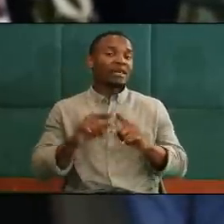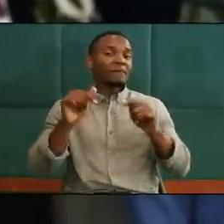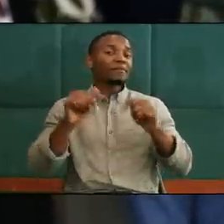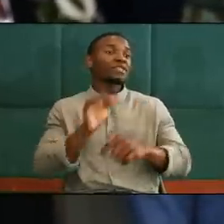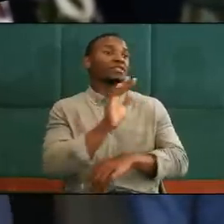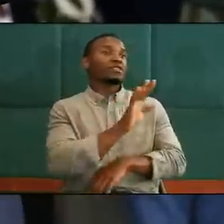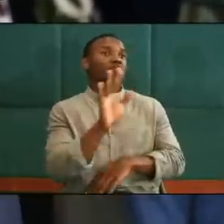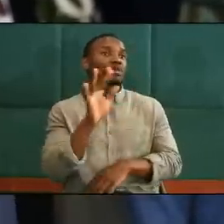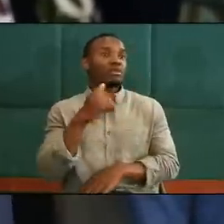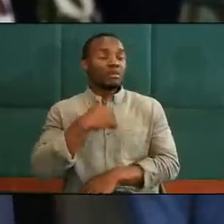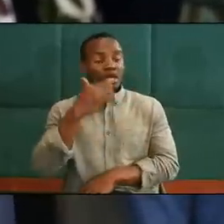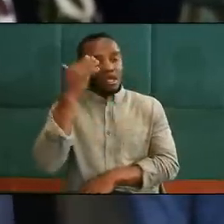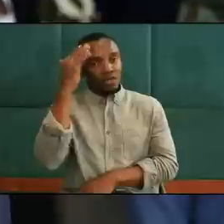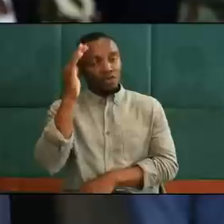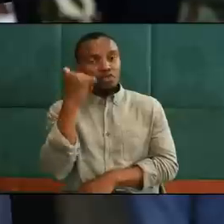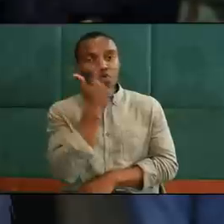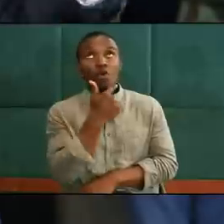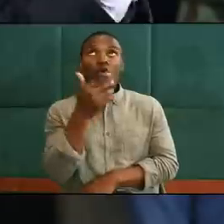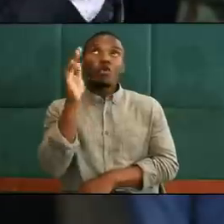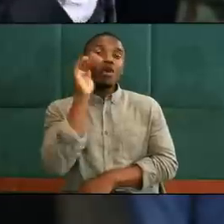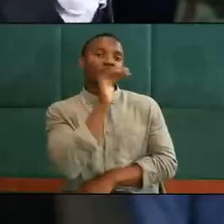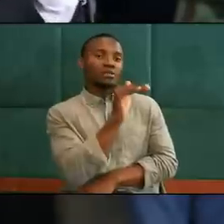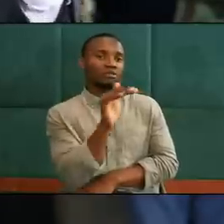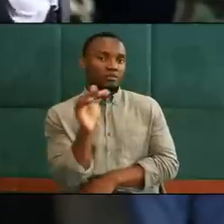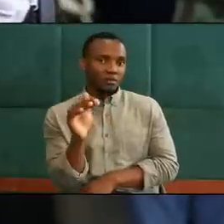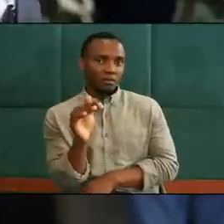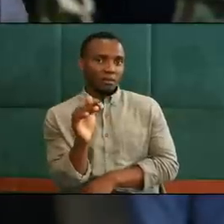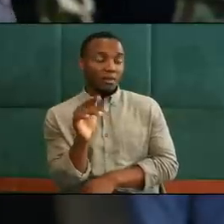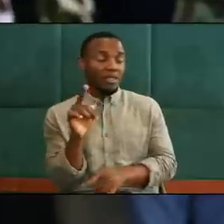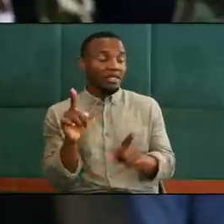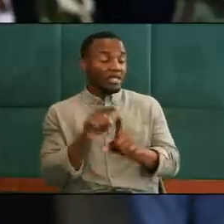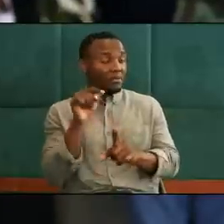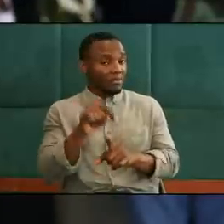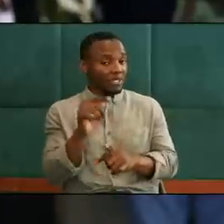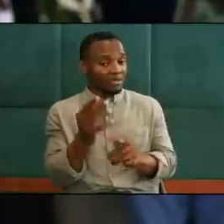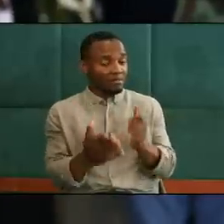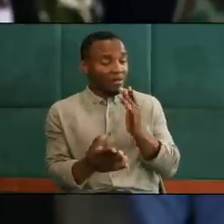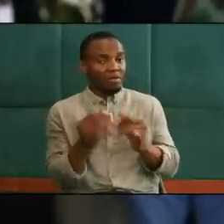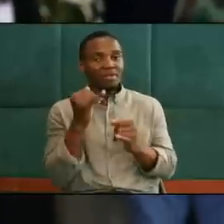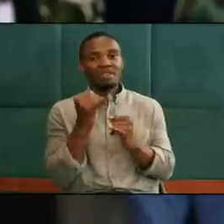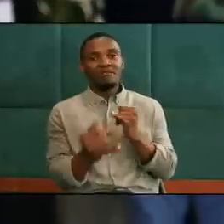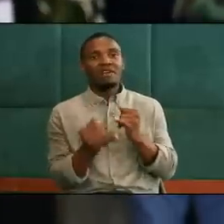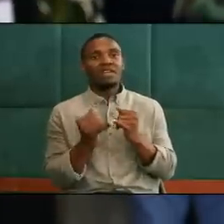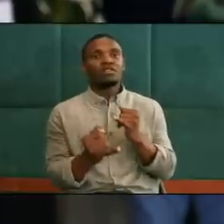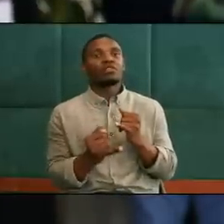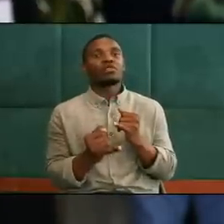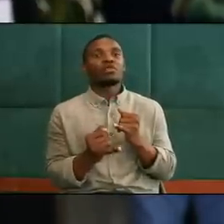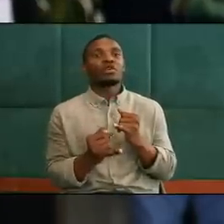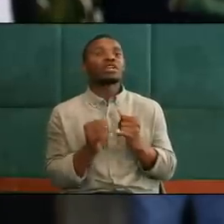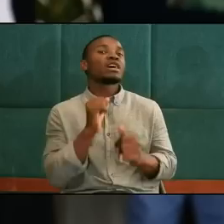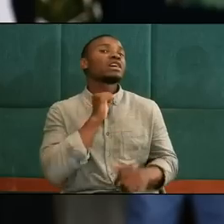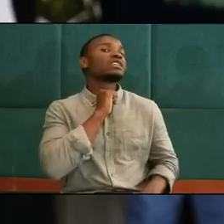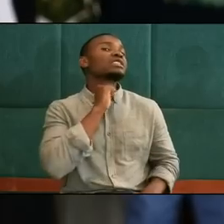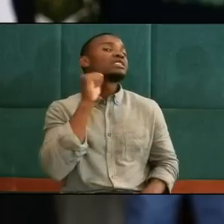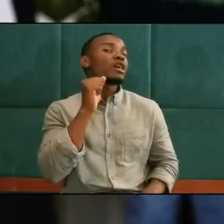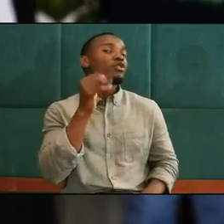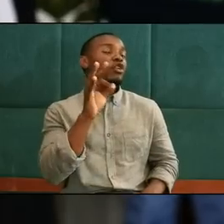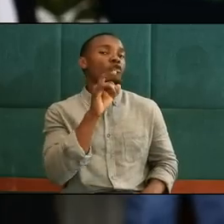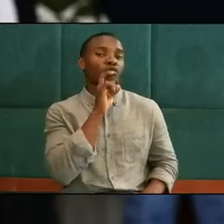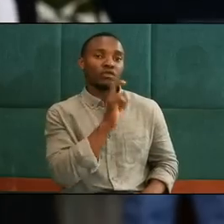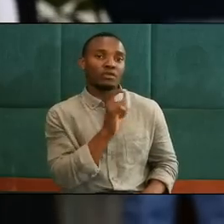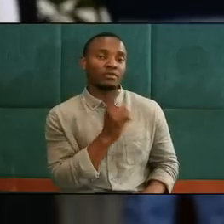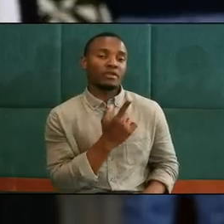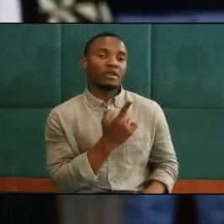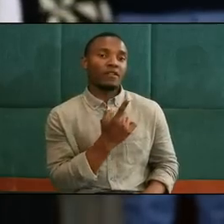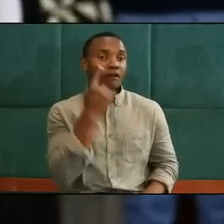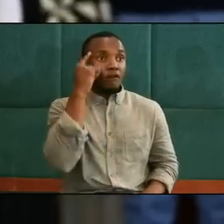don't know who God is appealing to. This may be the very last sound of the rooster